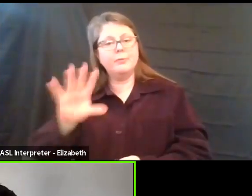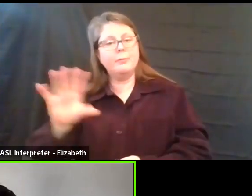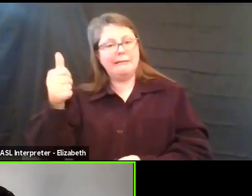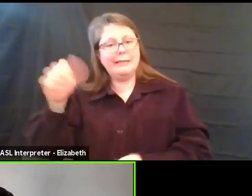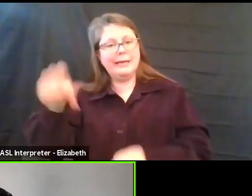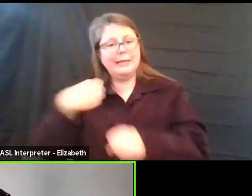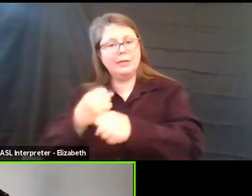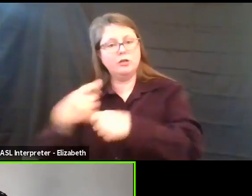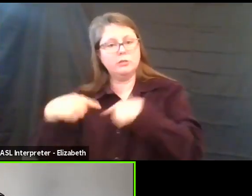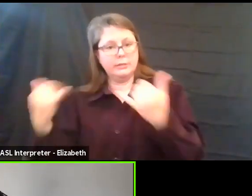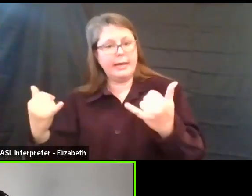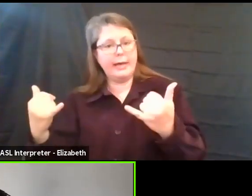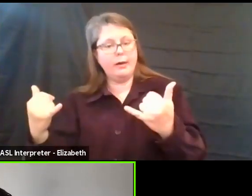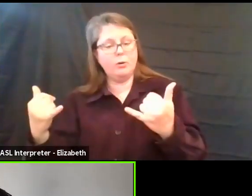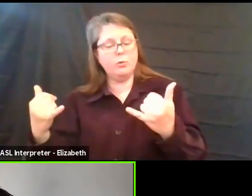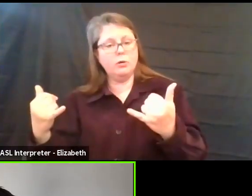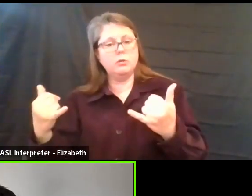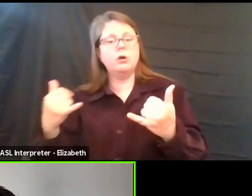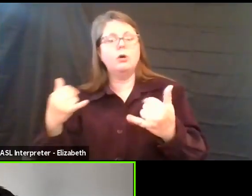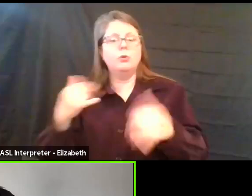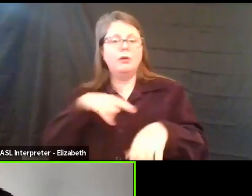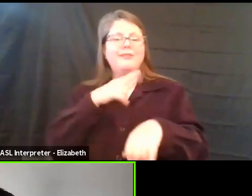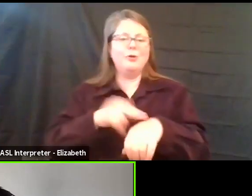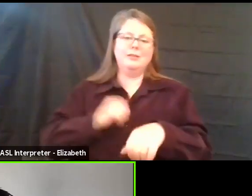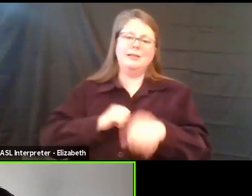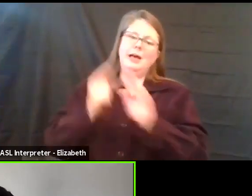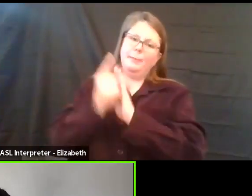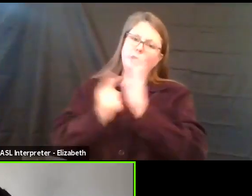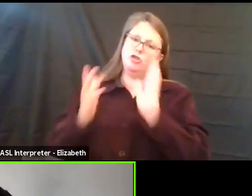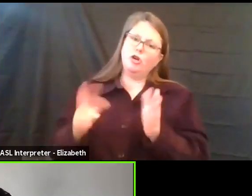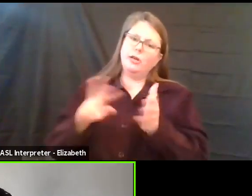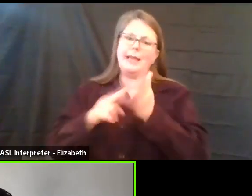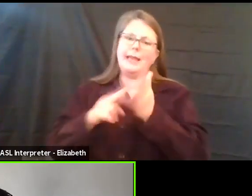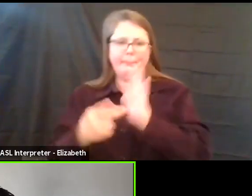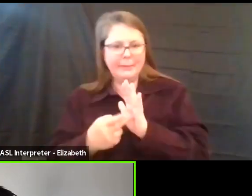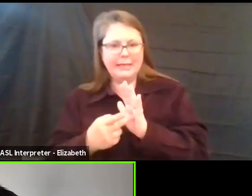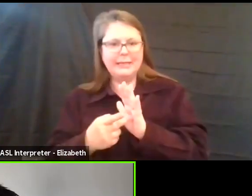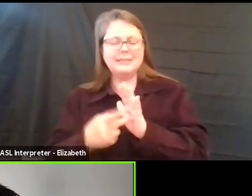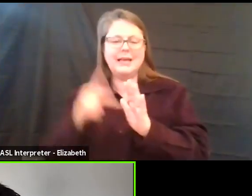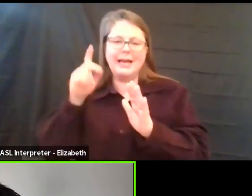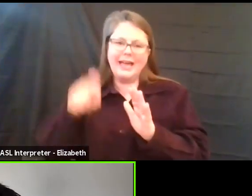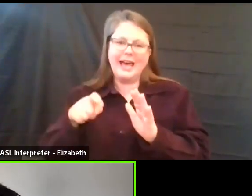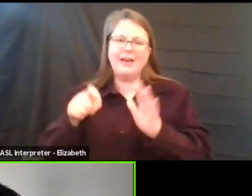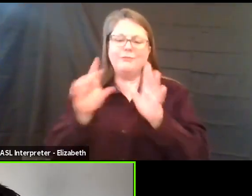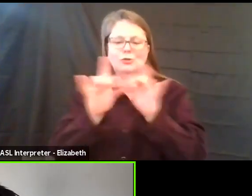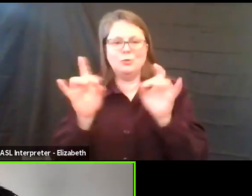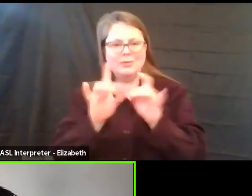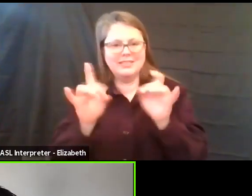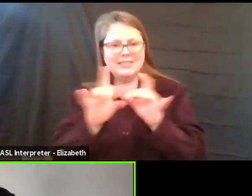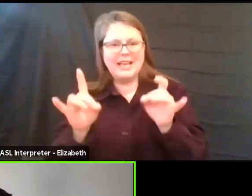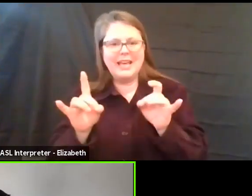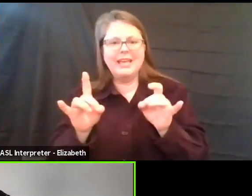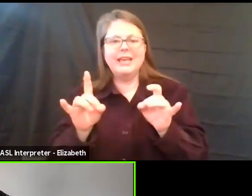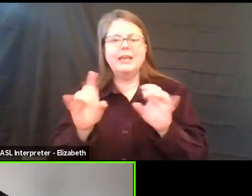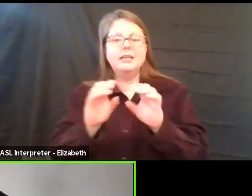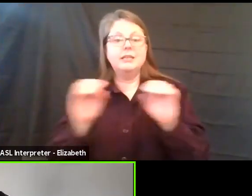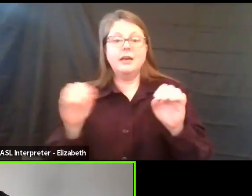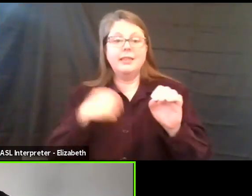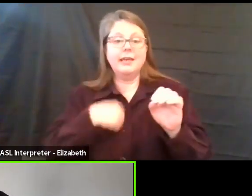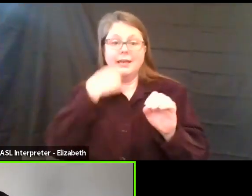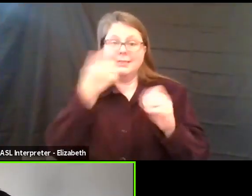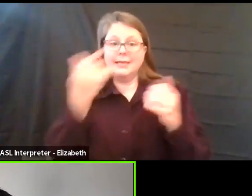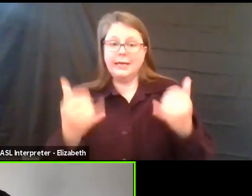attorney, I have to do the attorney thing and say that nothing I'm saying here today should be construed as legal advice,